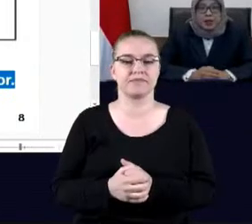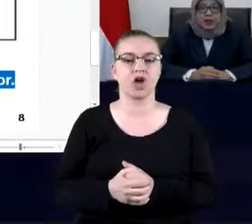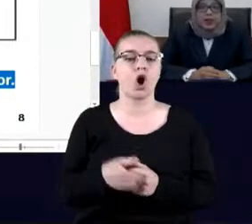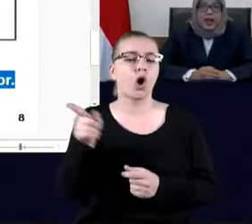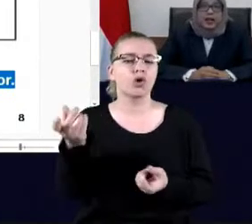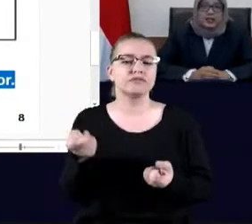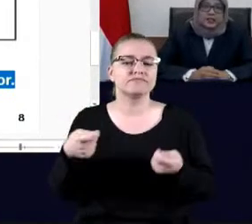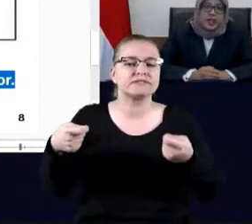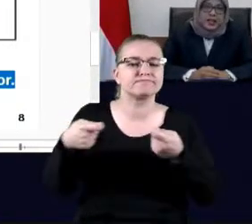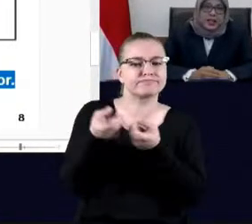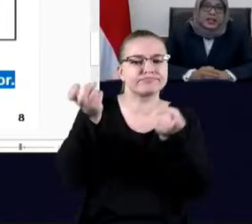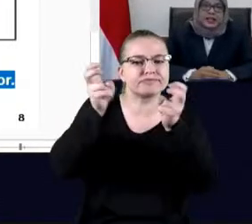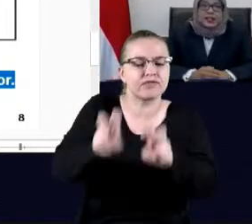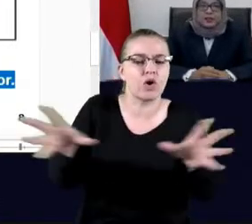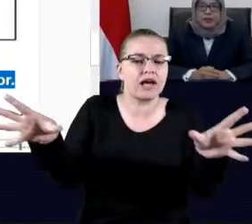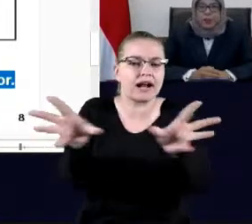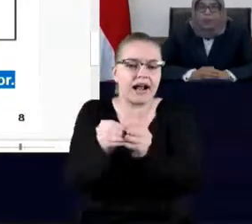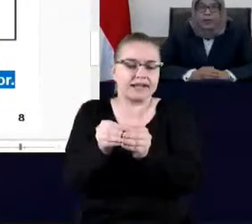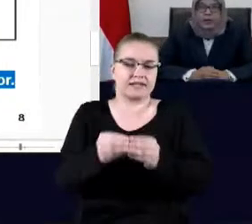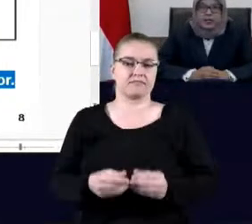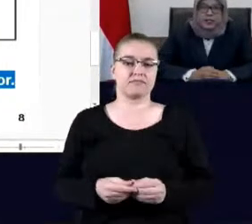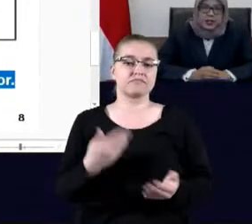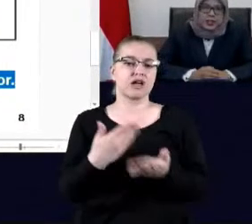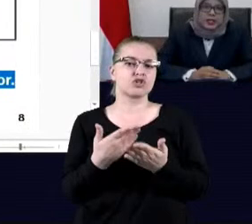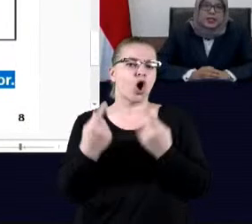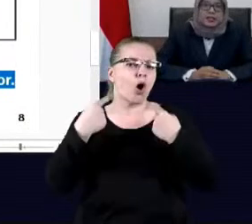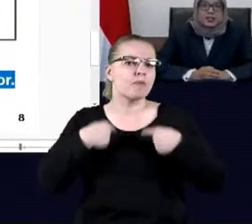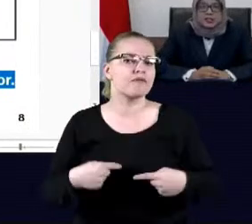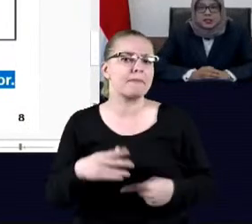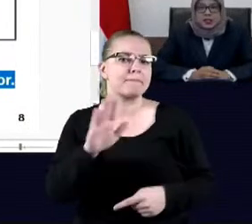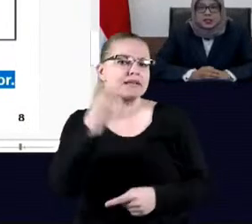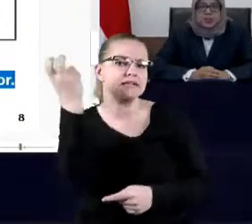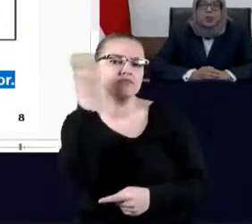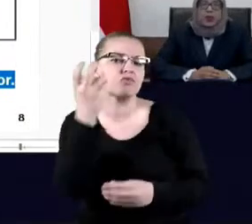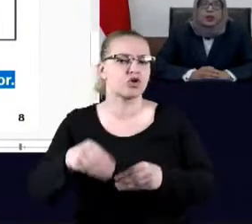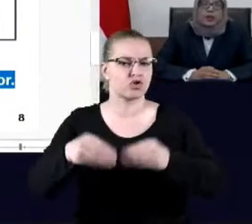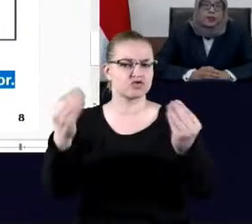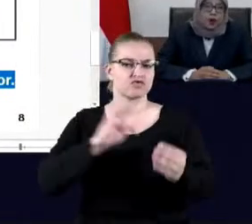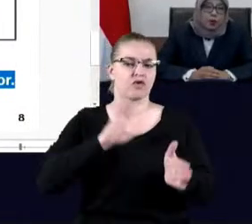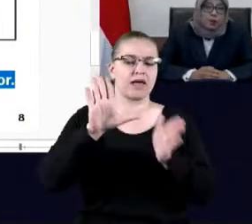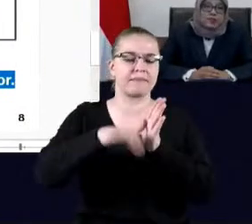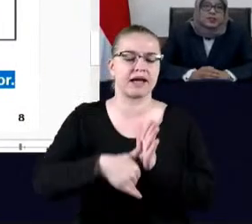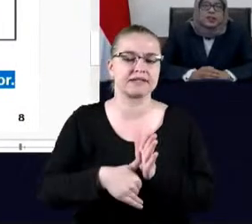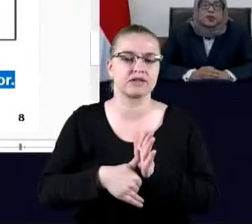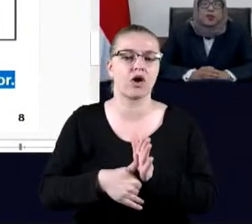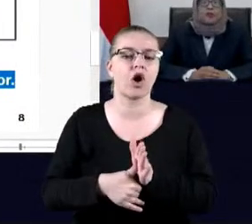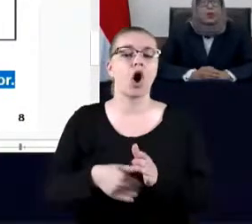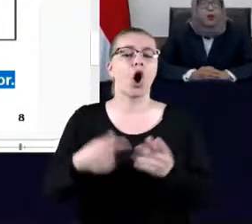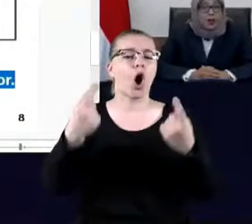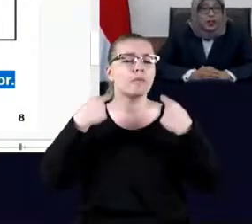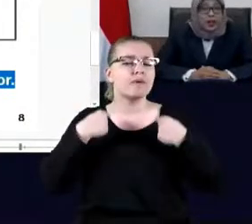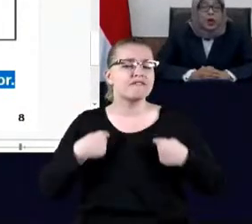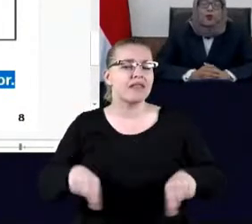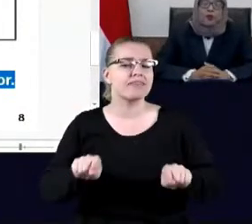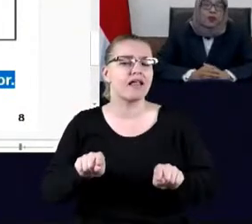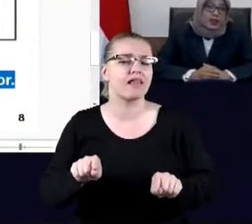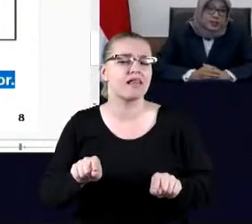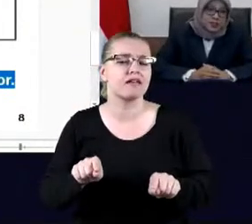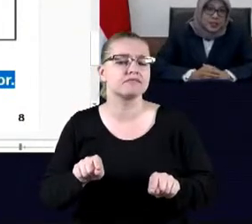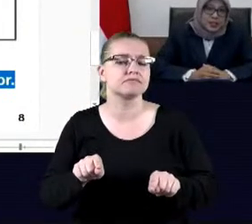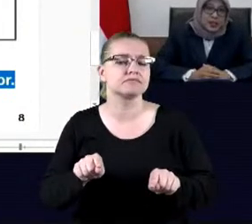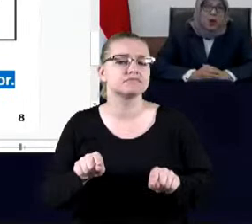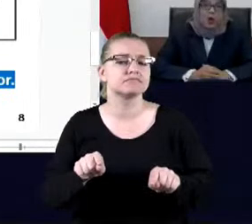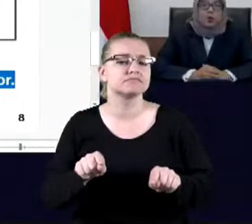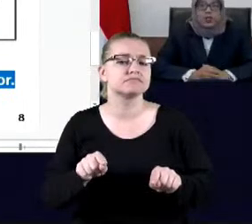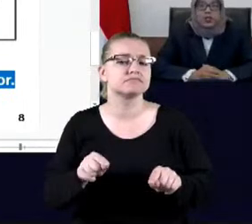By having a direct stake in developing their city, the citizens will develop a sense of belonging for